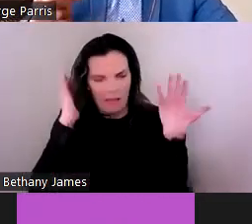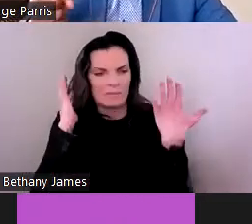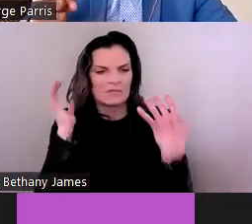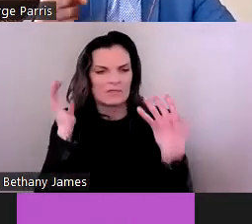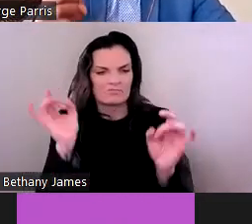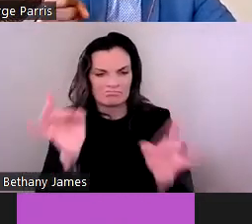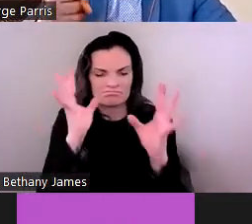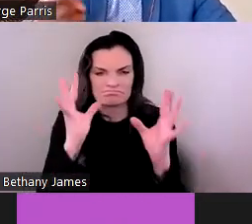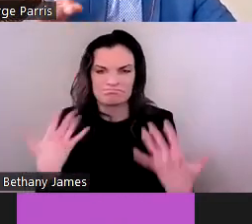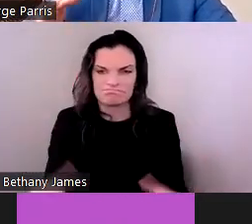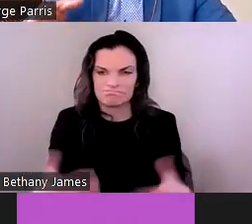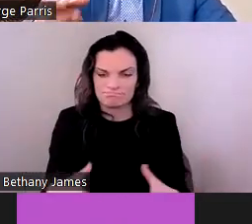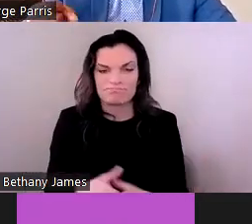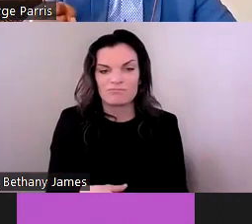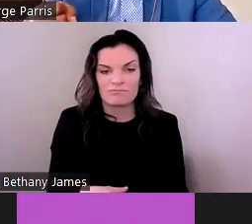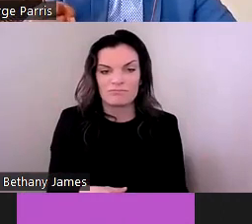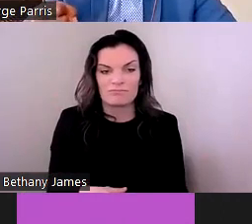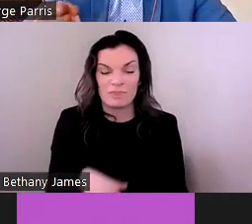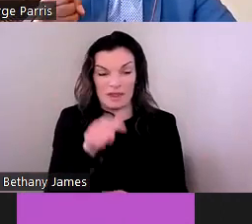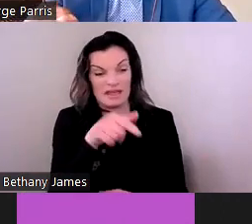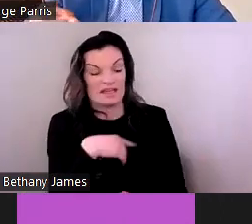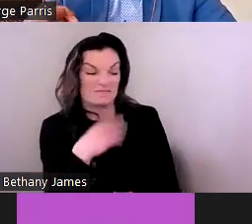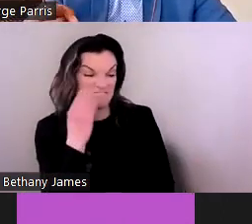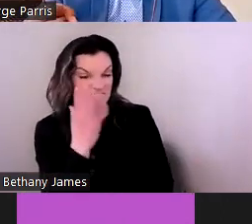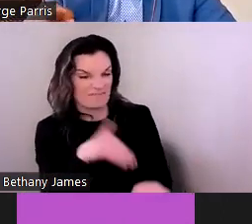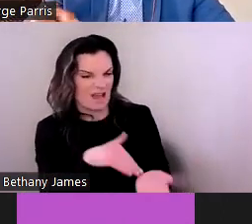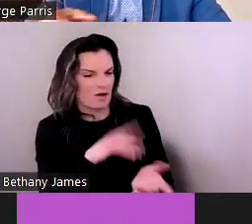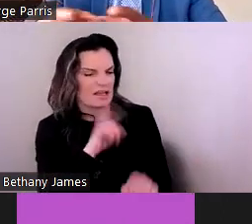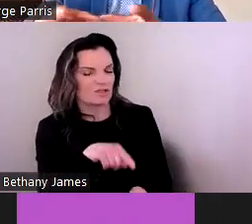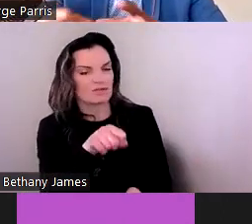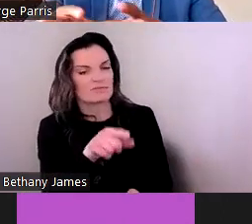have a tendency, although they may not be doing well,